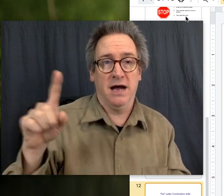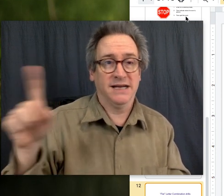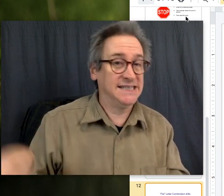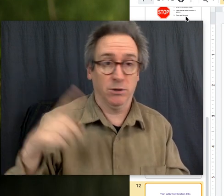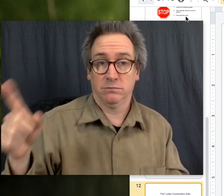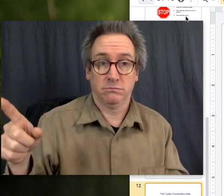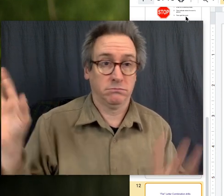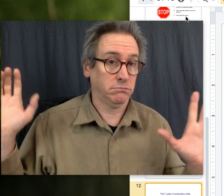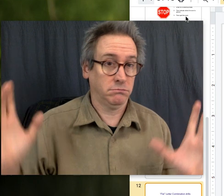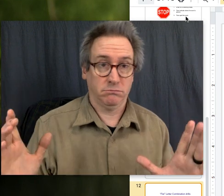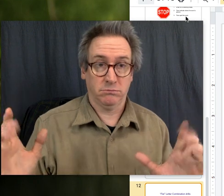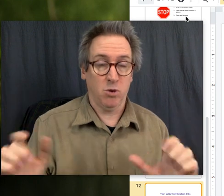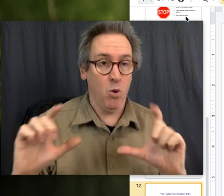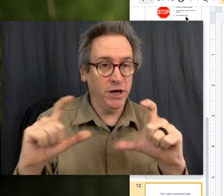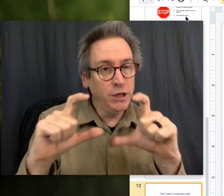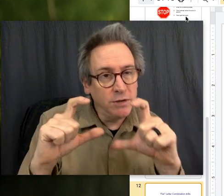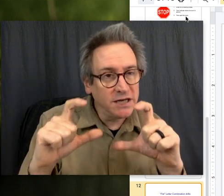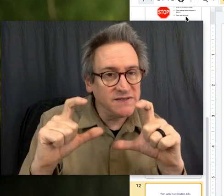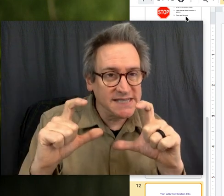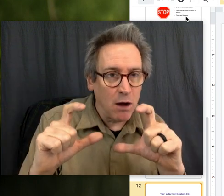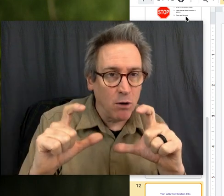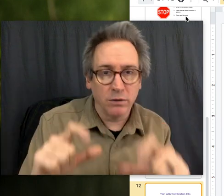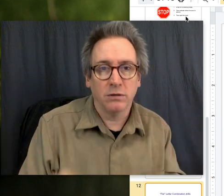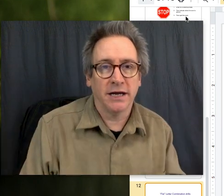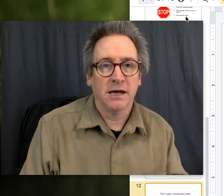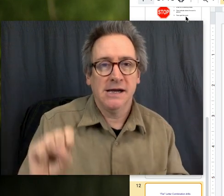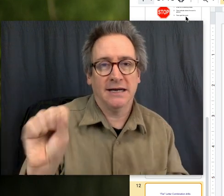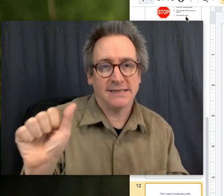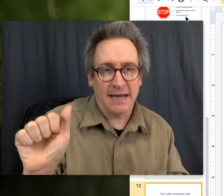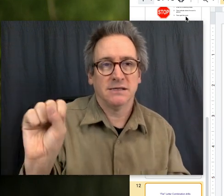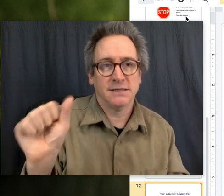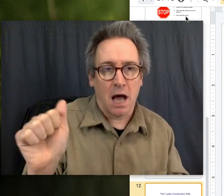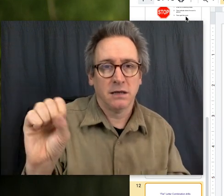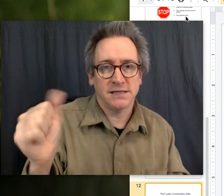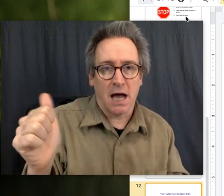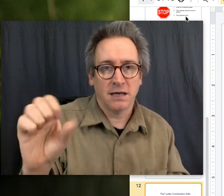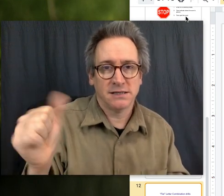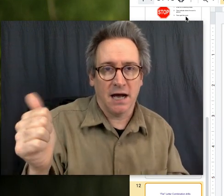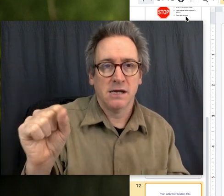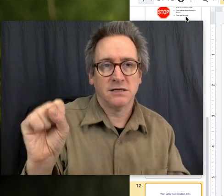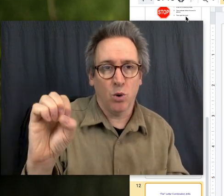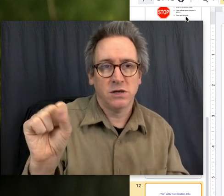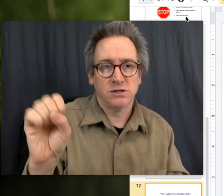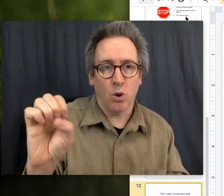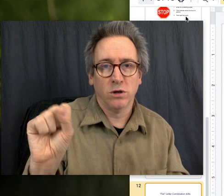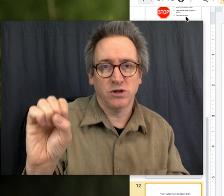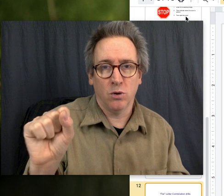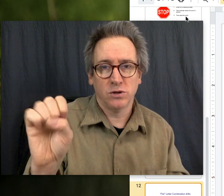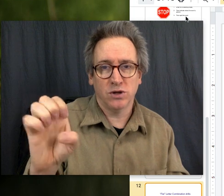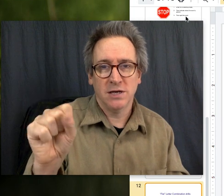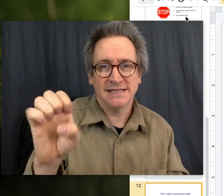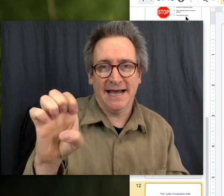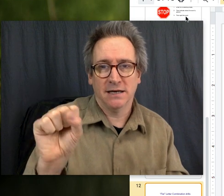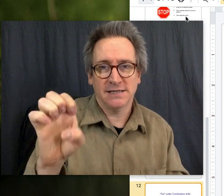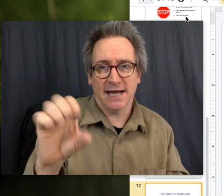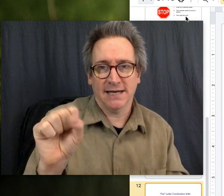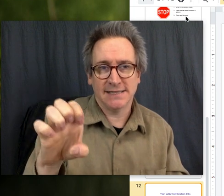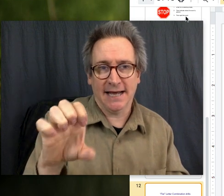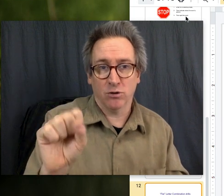a syllable, one unit of sound. Like I say, sa, sa, sa, so,